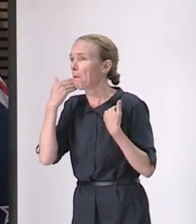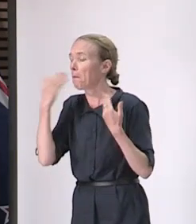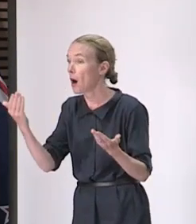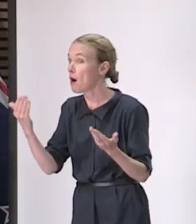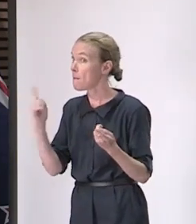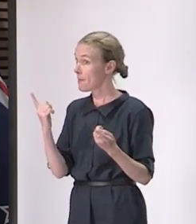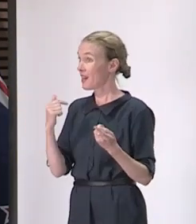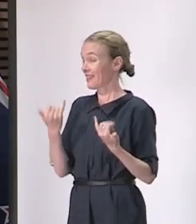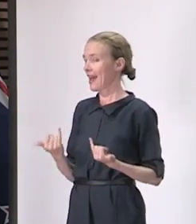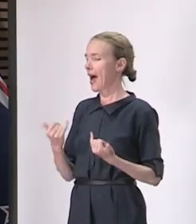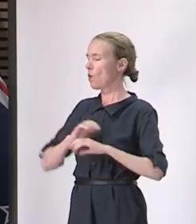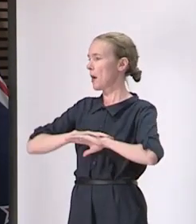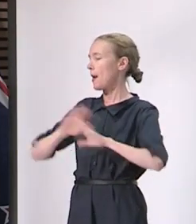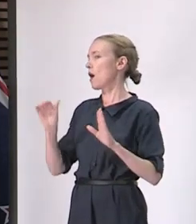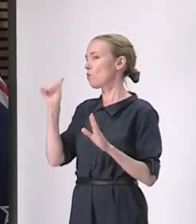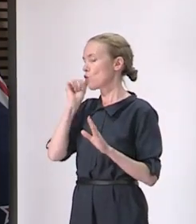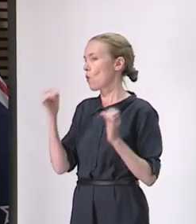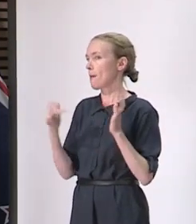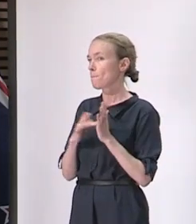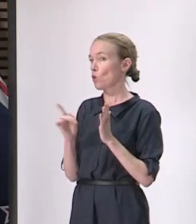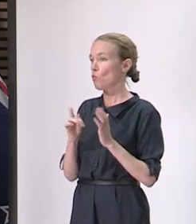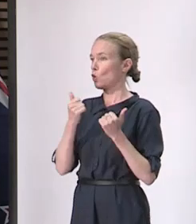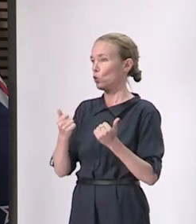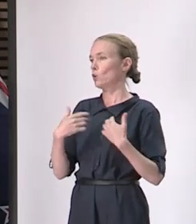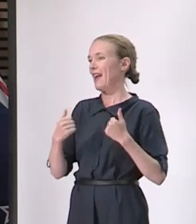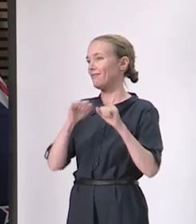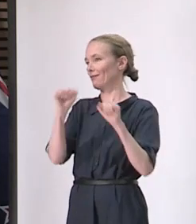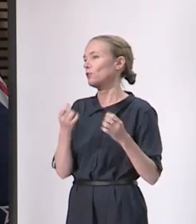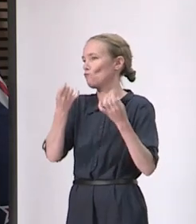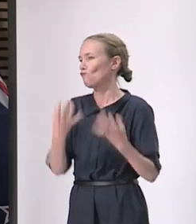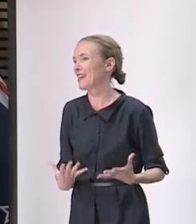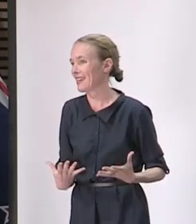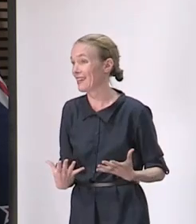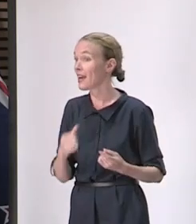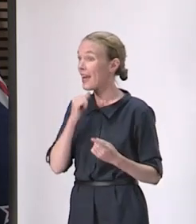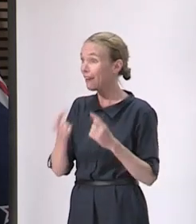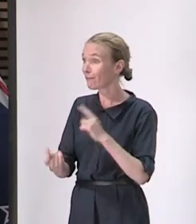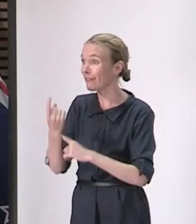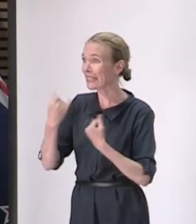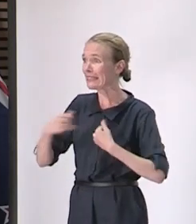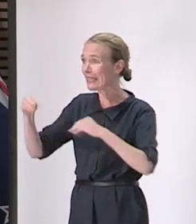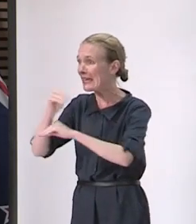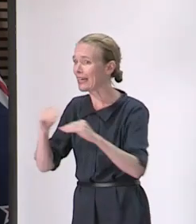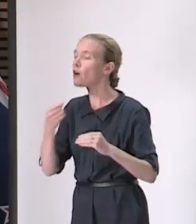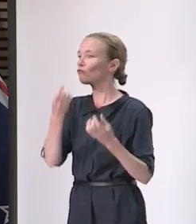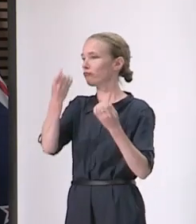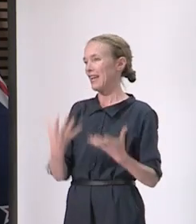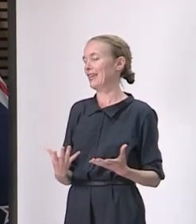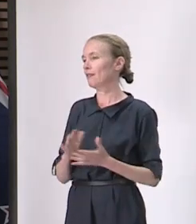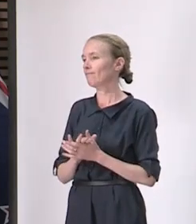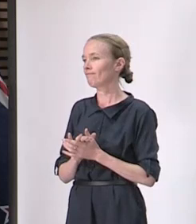it pays to have a world-class health system in place to deal with it. In fact, that is a commitment we should be making all the time to New